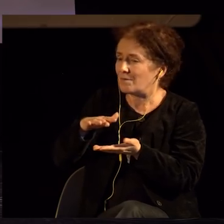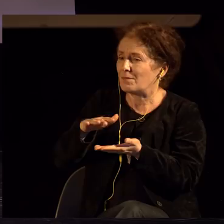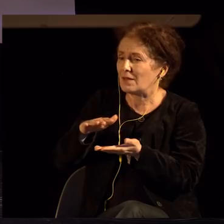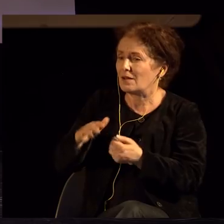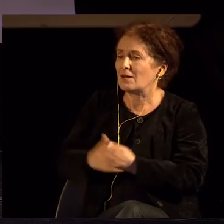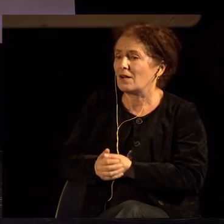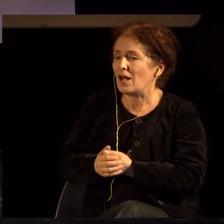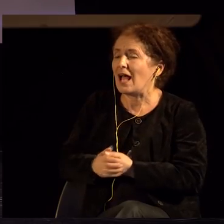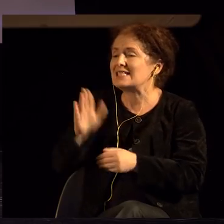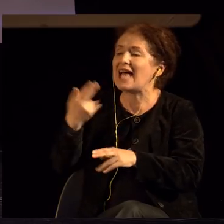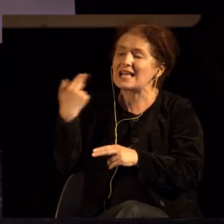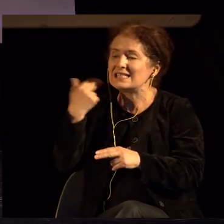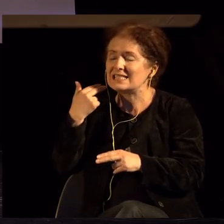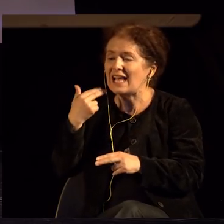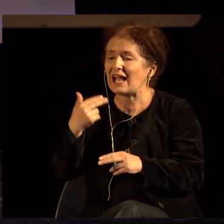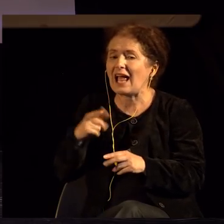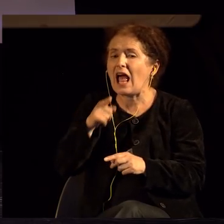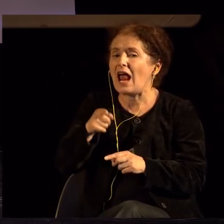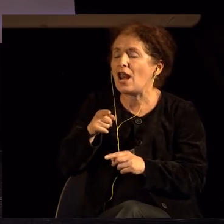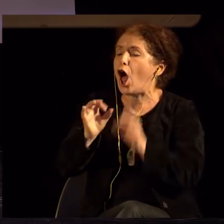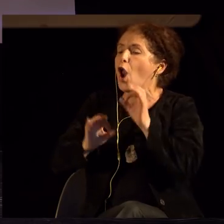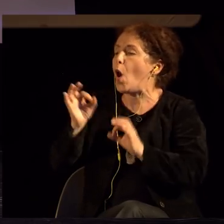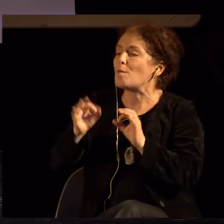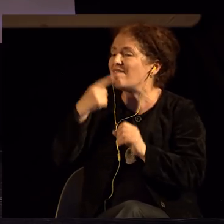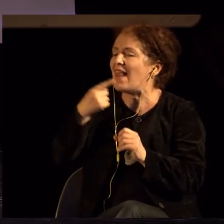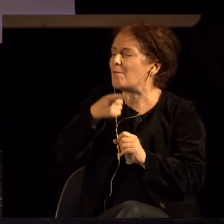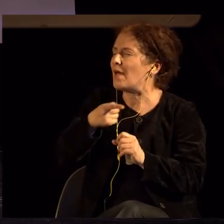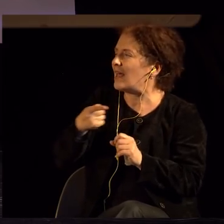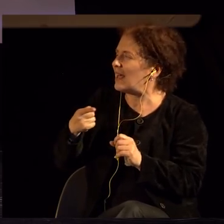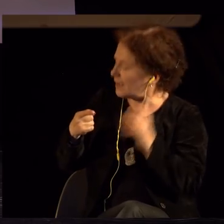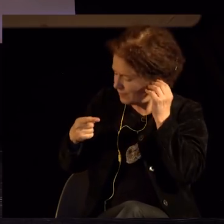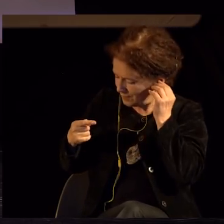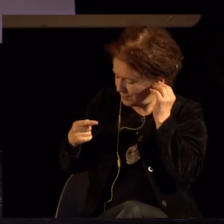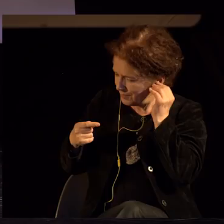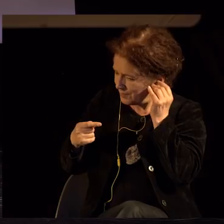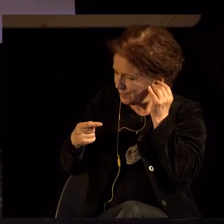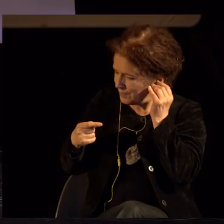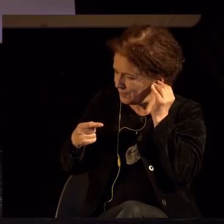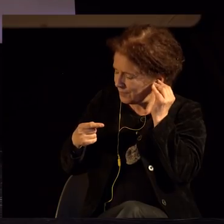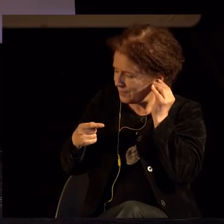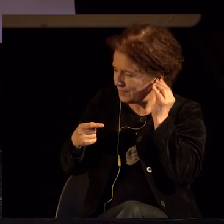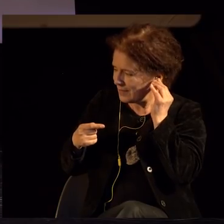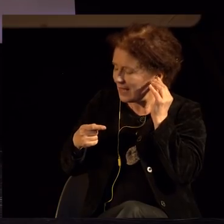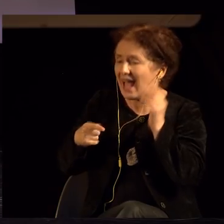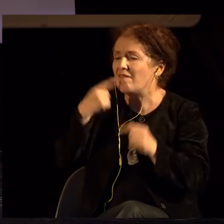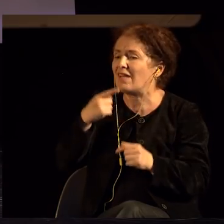Because the norm tells us that sex is one thing, right? It's a penis penetrating a vagina. That's what sex is.